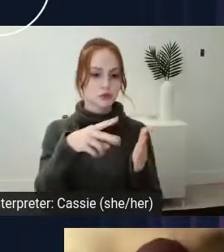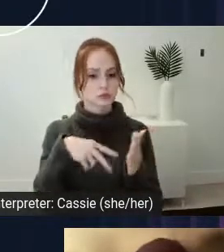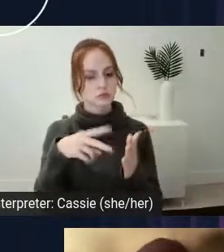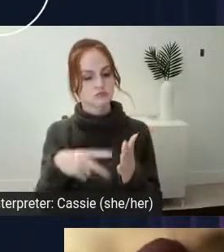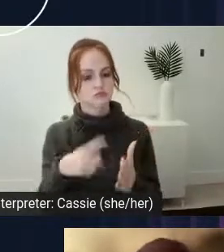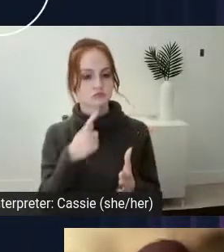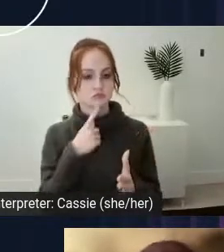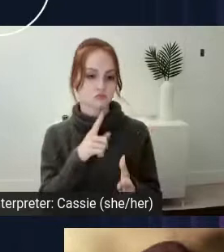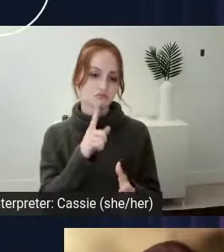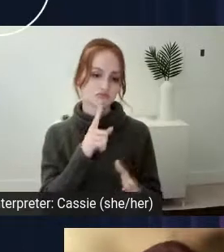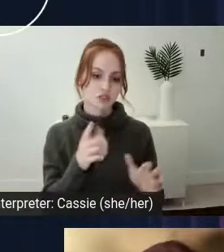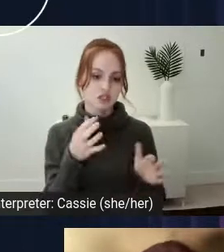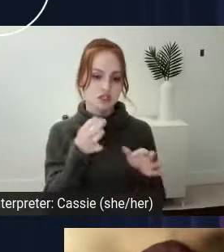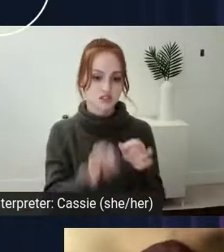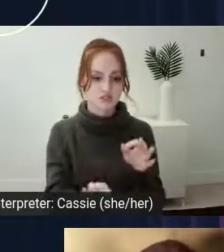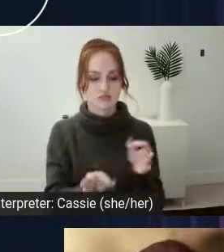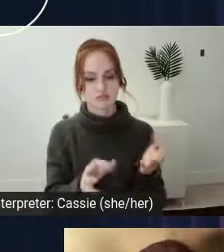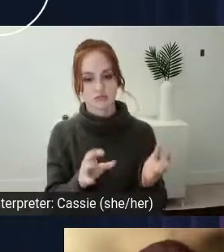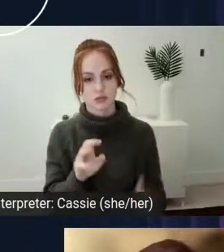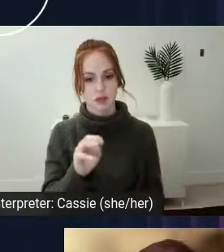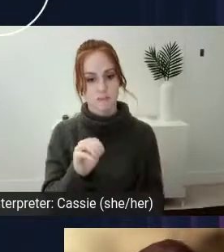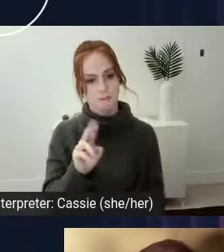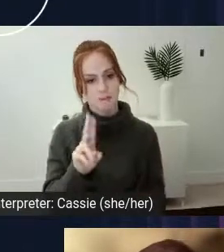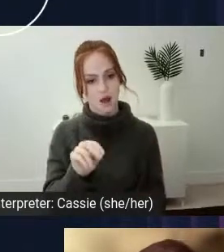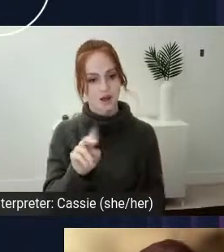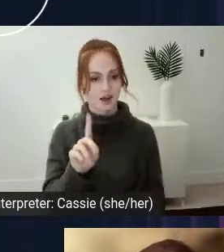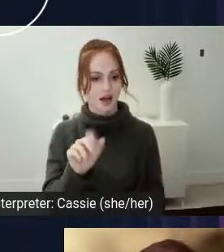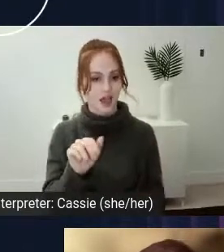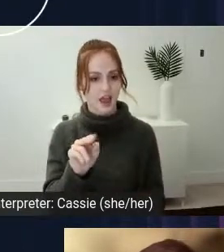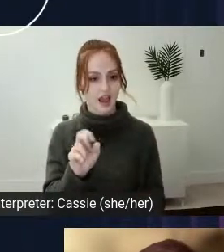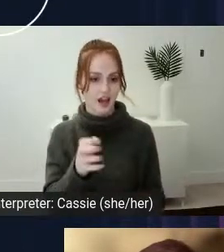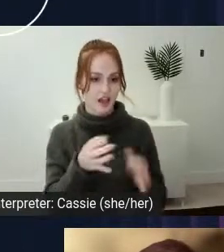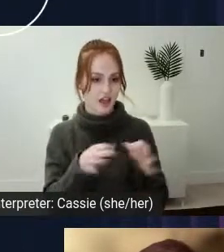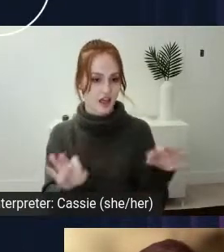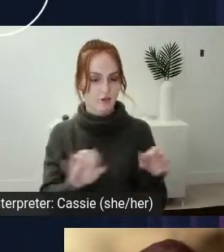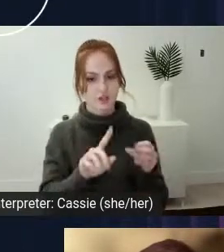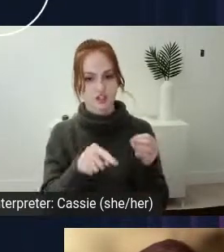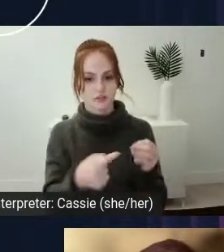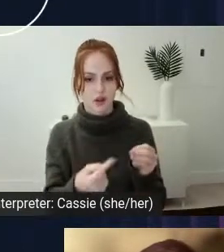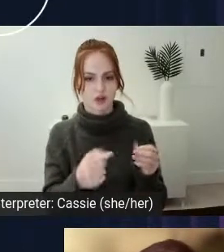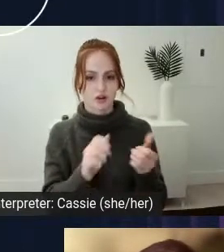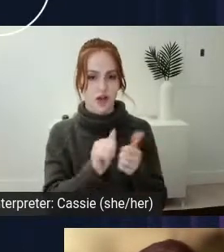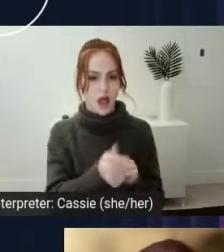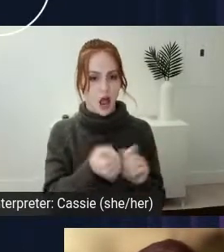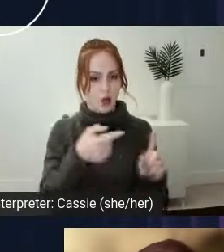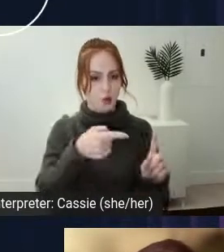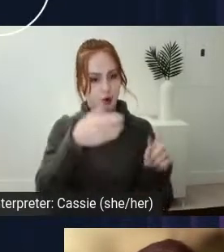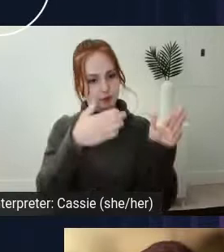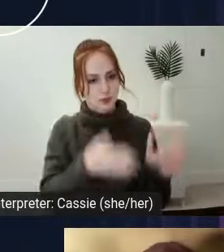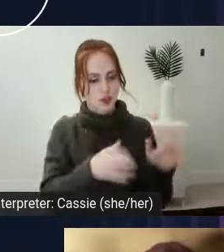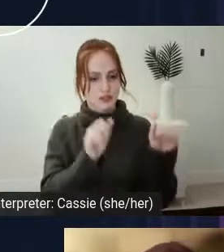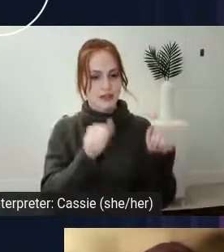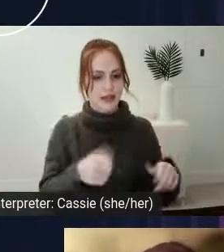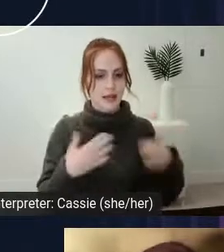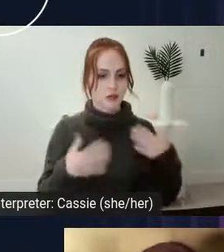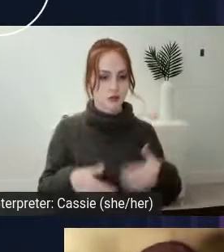mundane language about how someone can dress, you know, not dressing as the opposite sex,